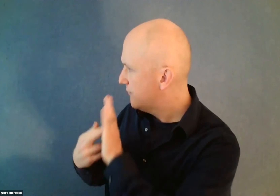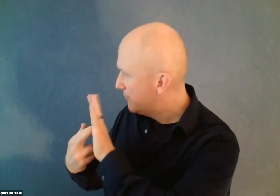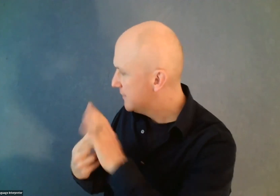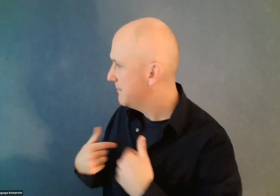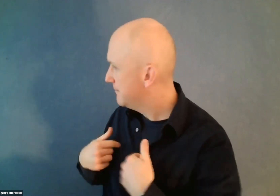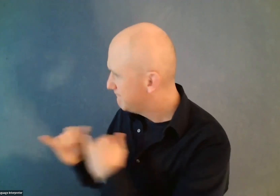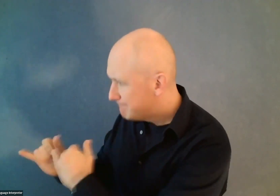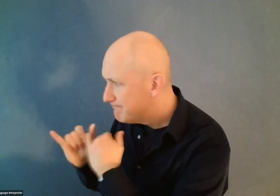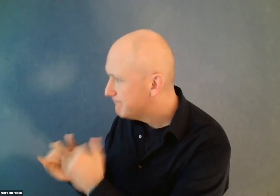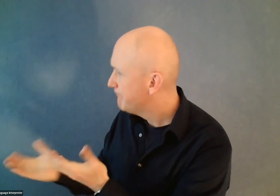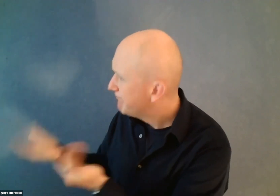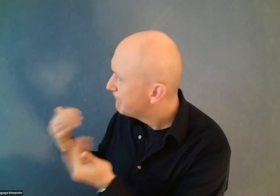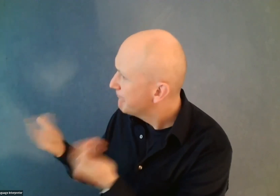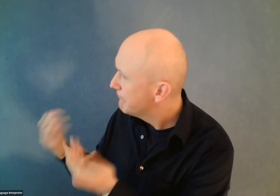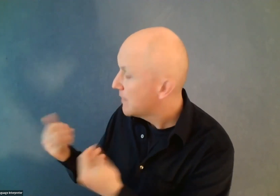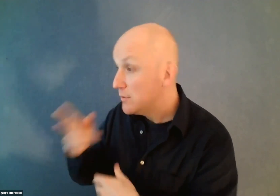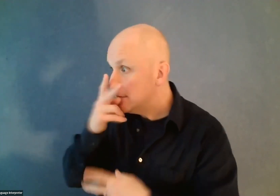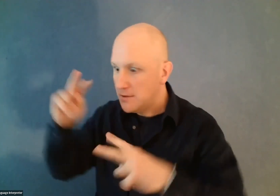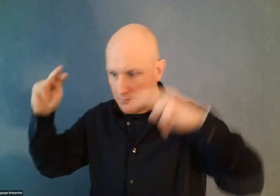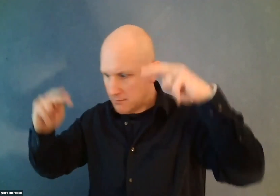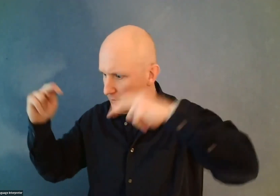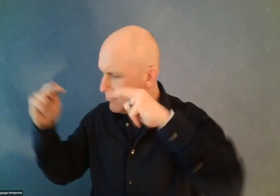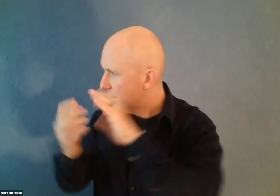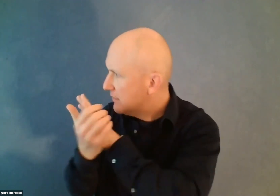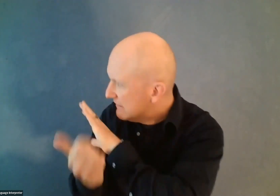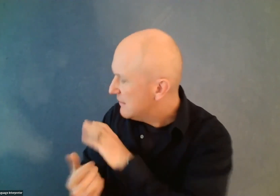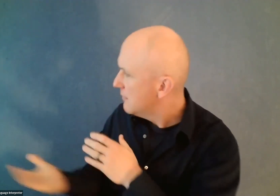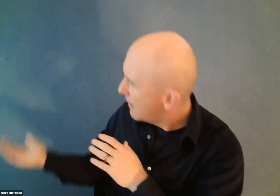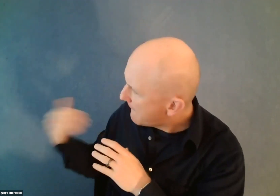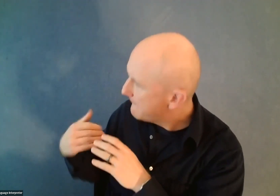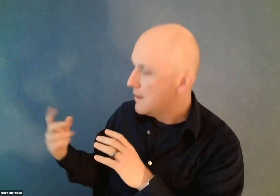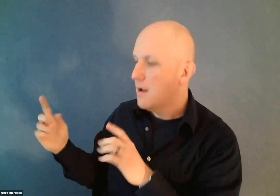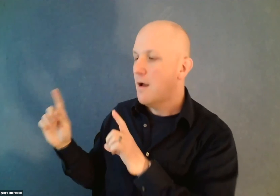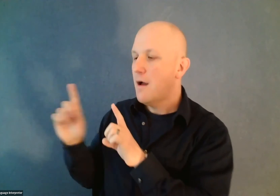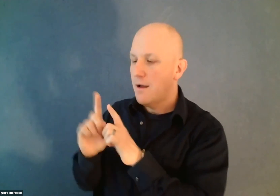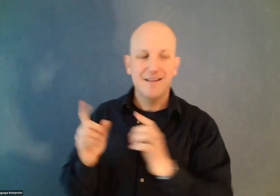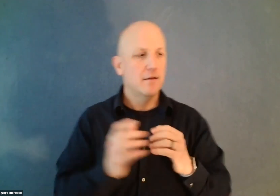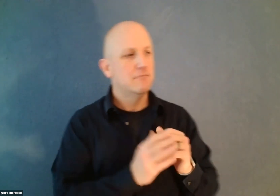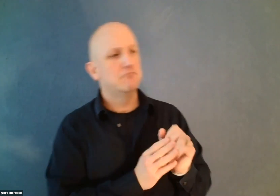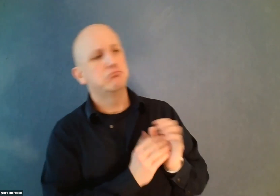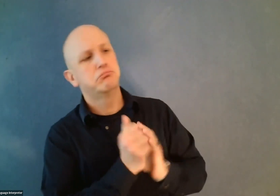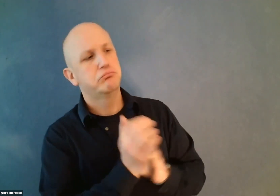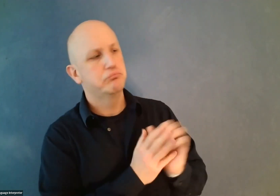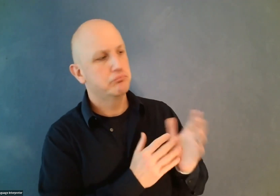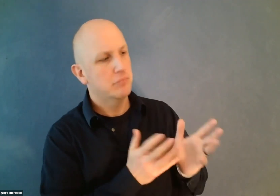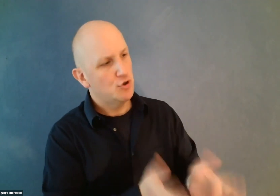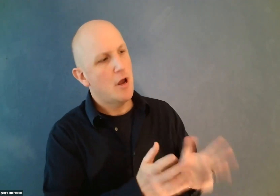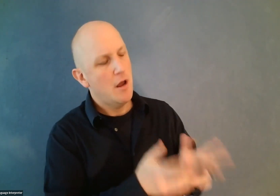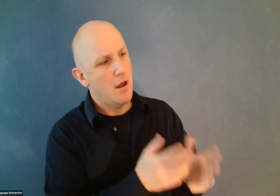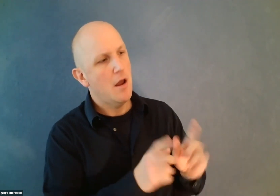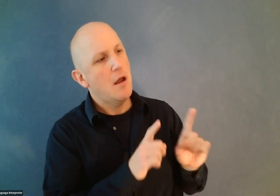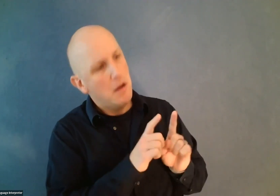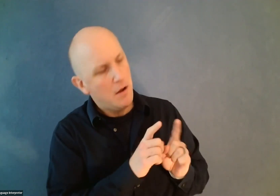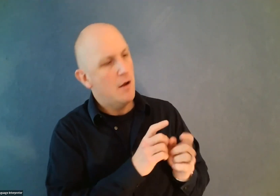that all of these gifts that I've been given, or my talents, would be best put to use in this field. And that is why I decided to be a